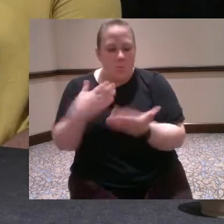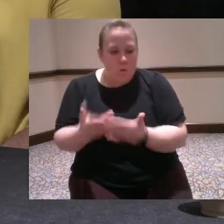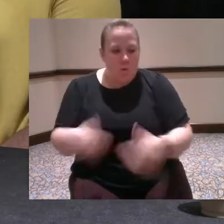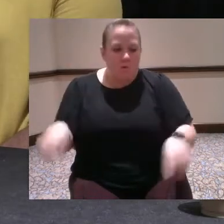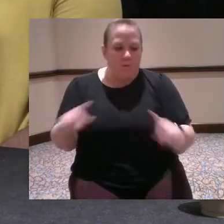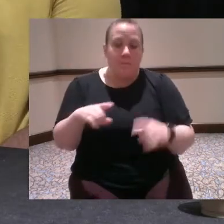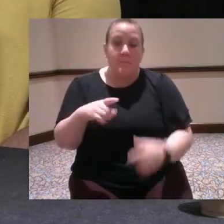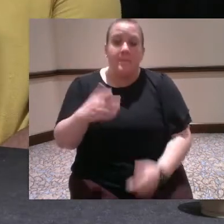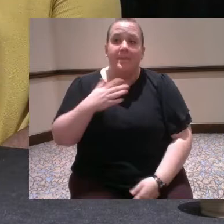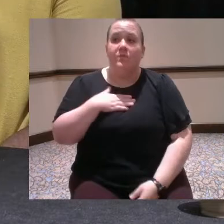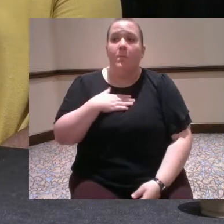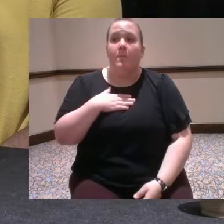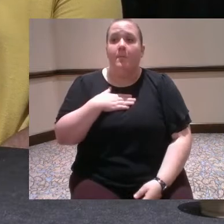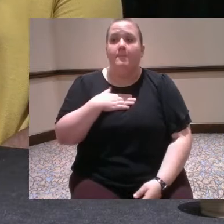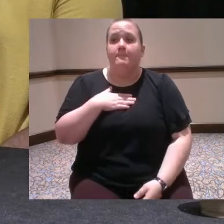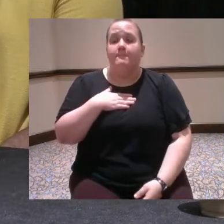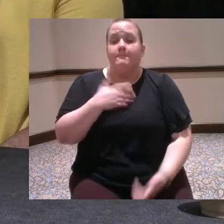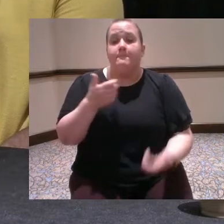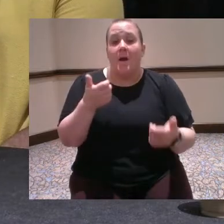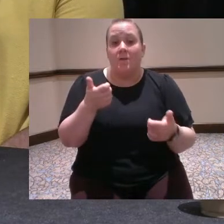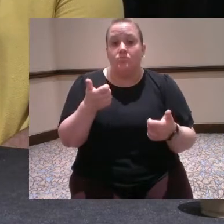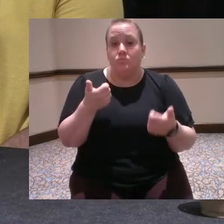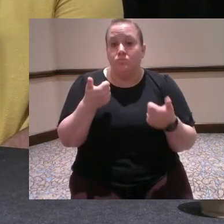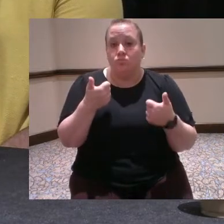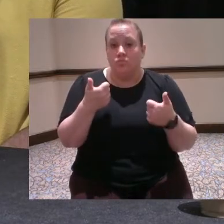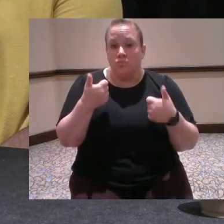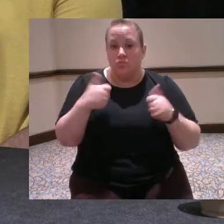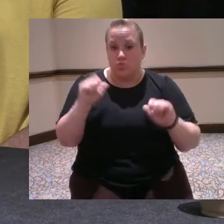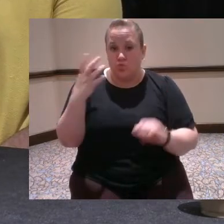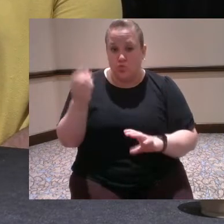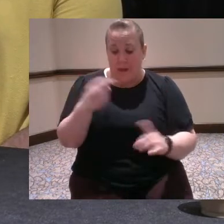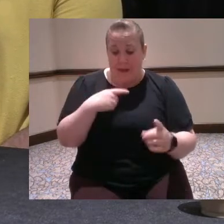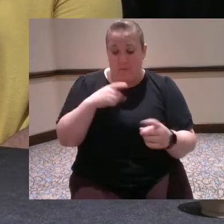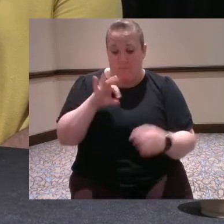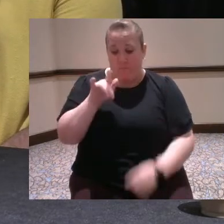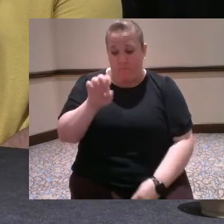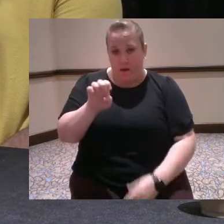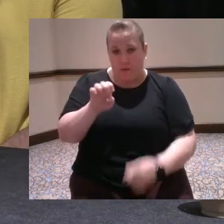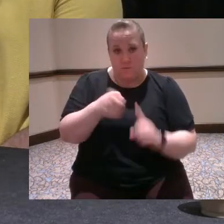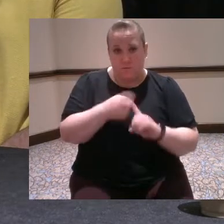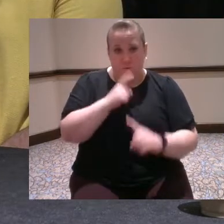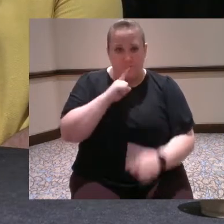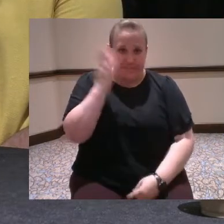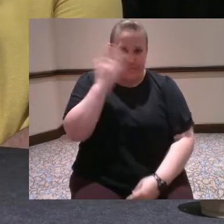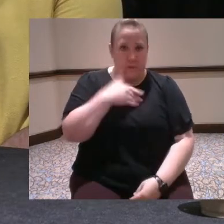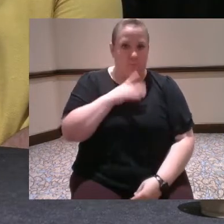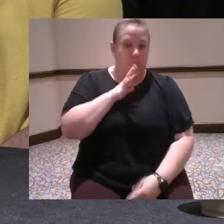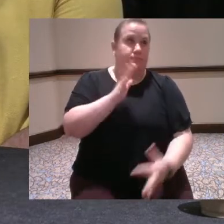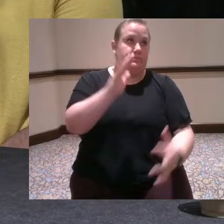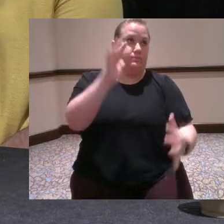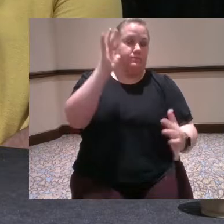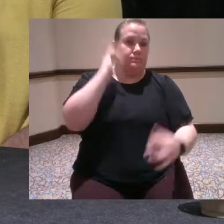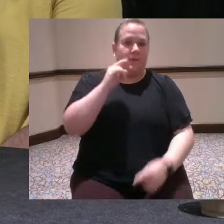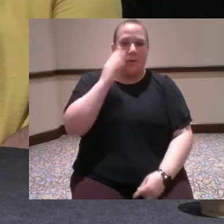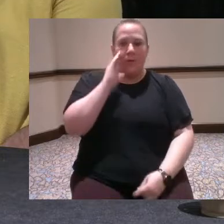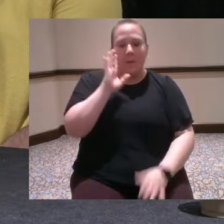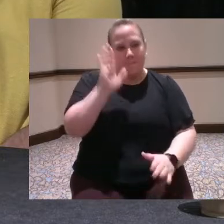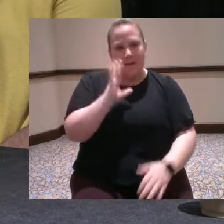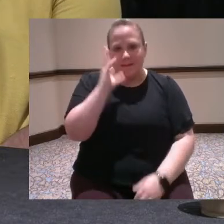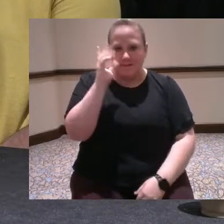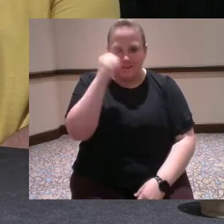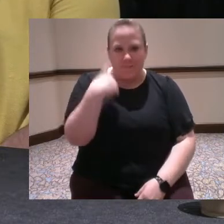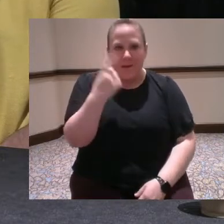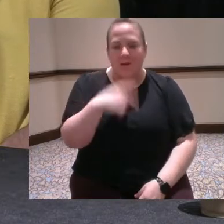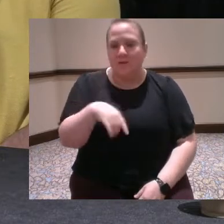I keep my audition files from the dark ages, and they have the most amazing faces in them. Danae Benton, you know,